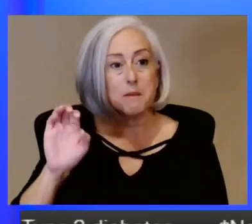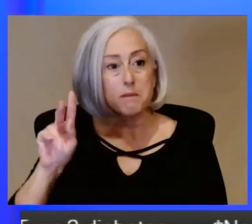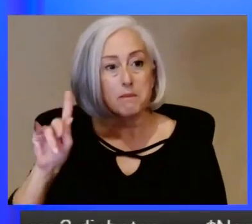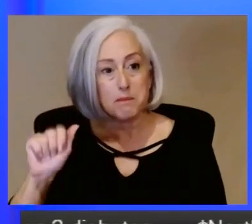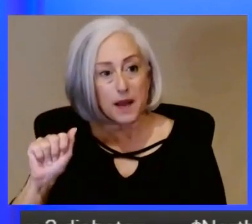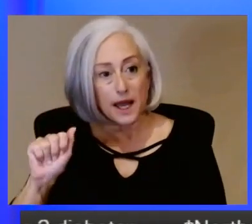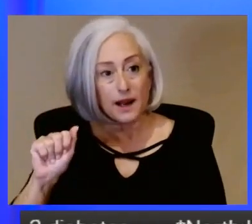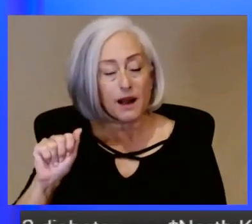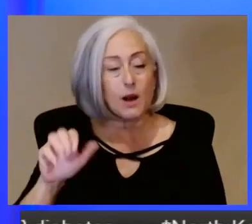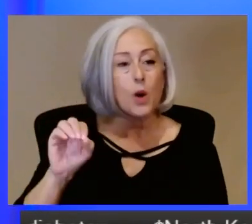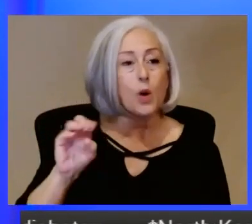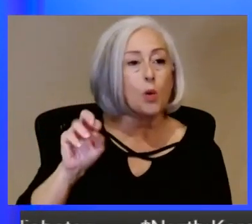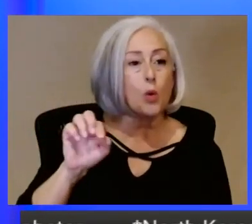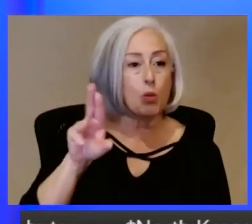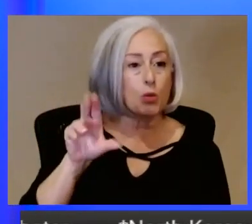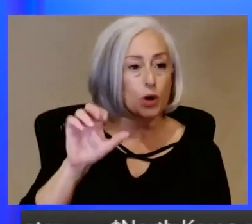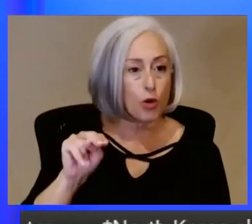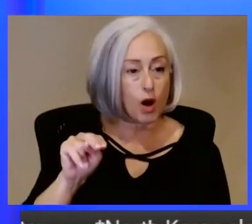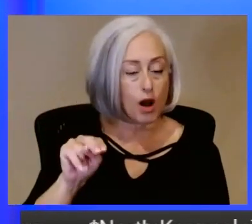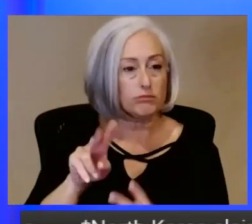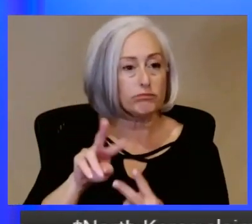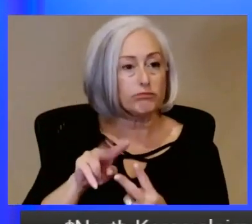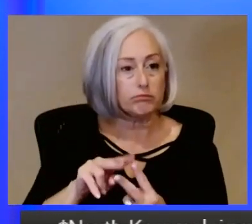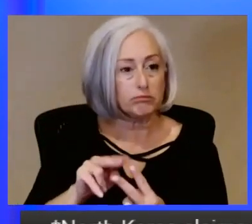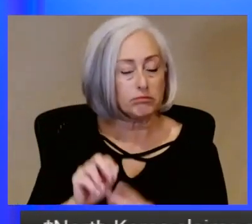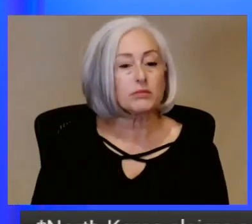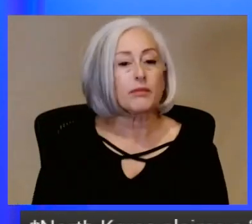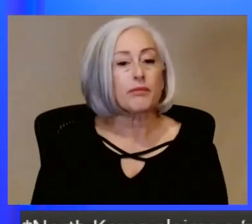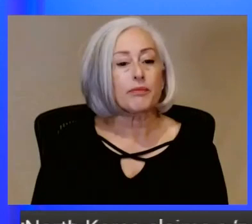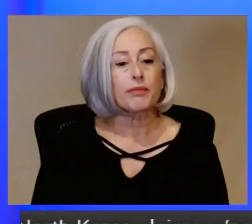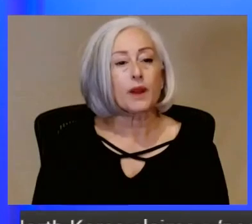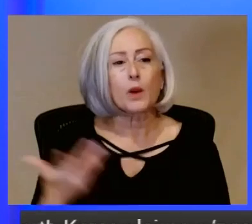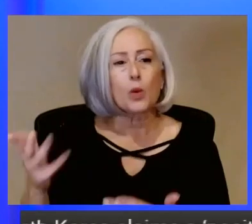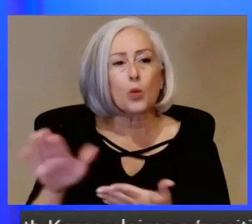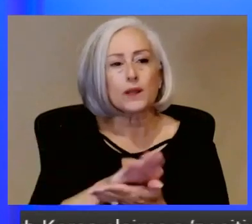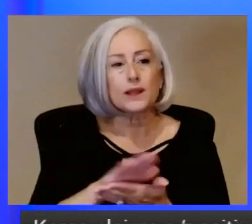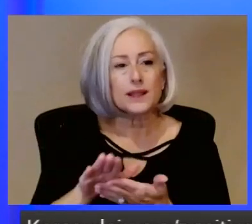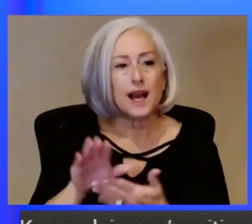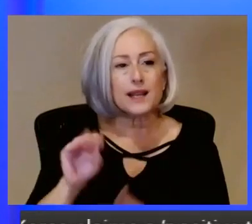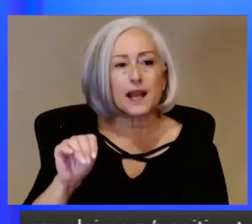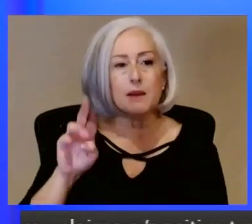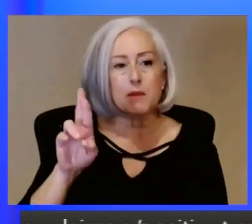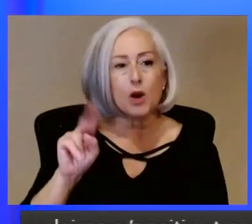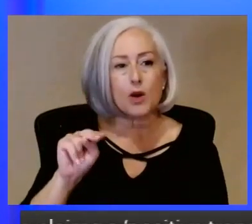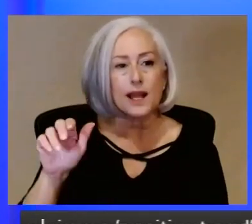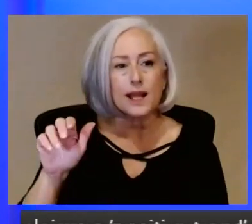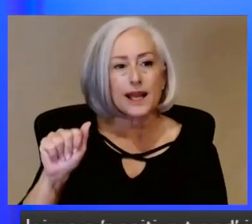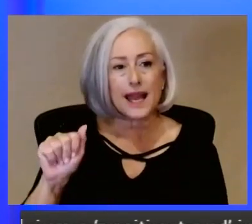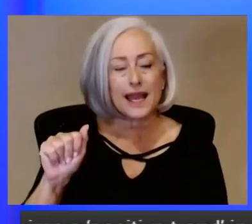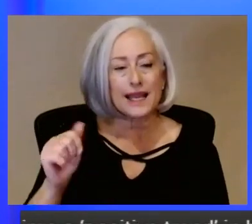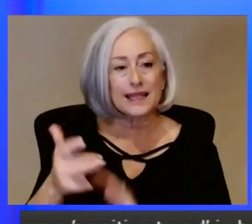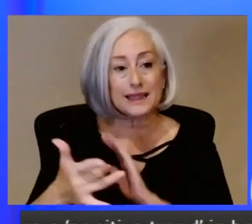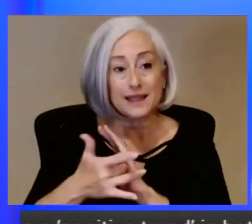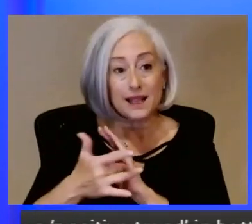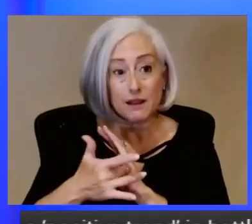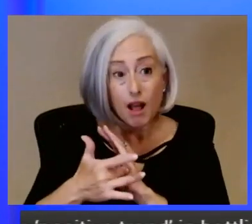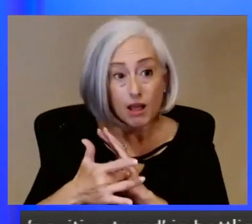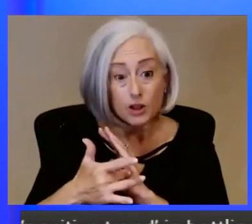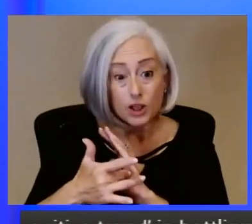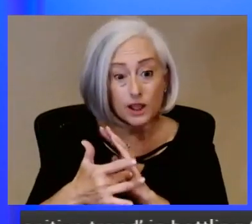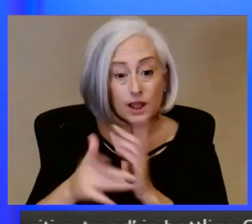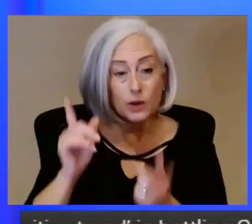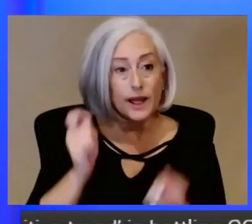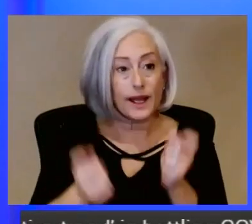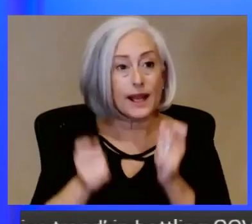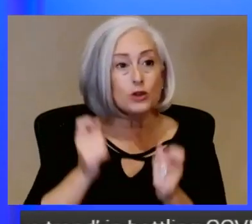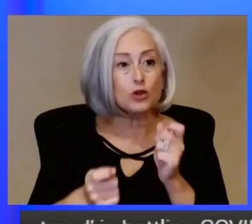spike. Again, one of the nice things about the mRNA technology is that we are able to pivot fairly quickly. So they are